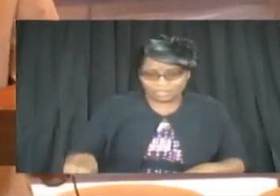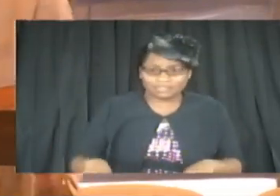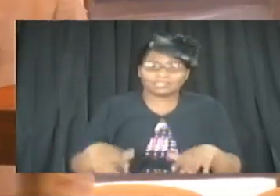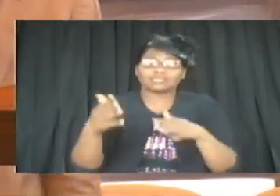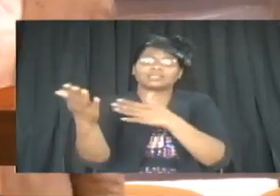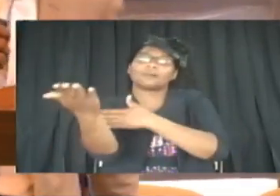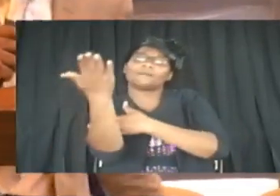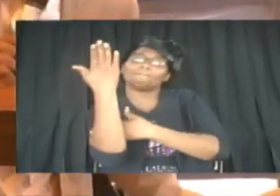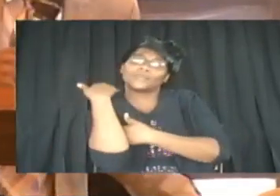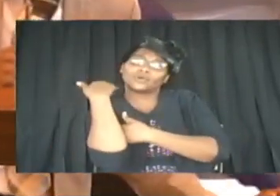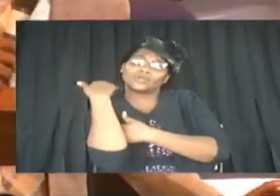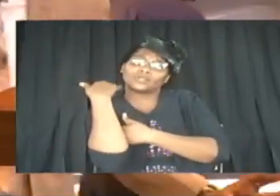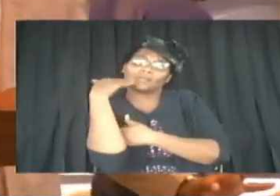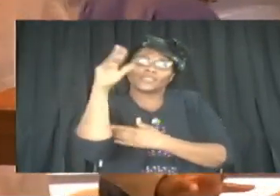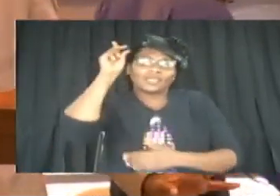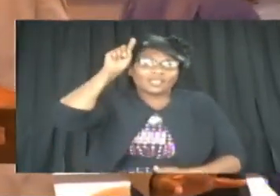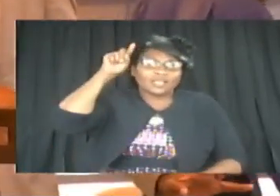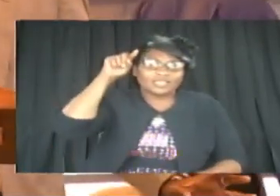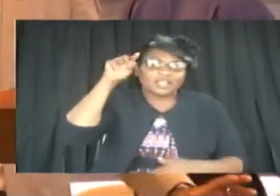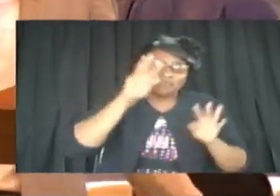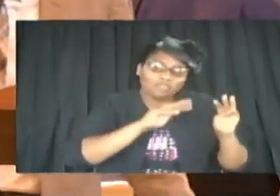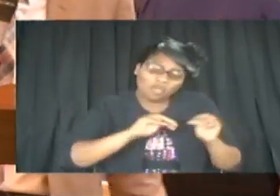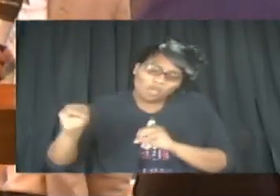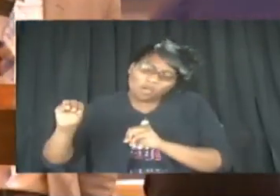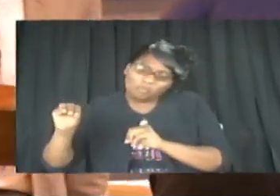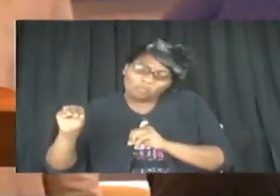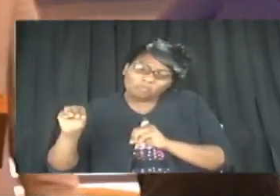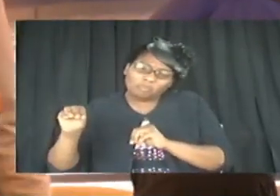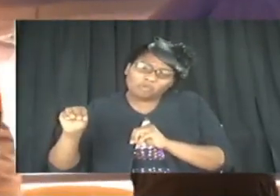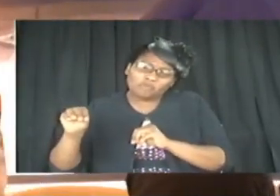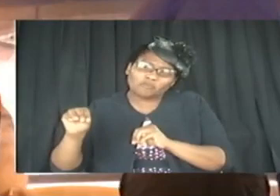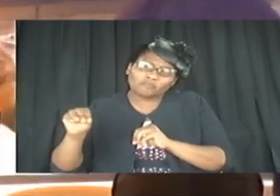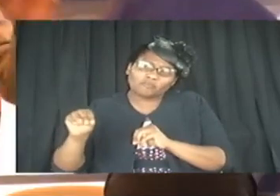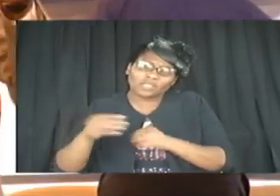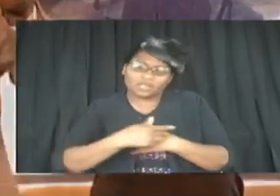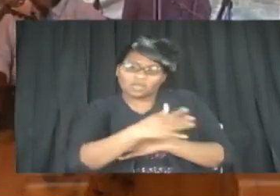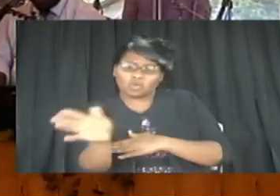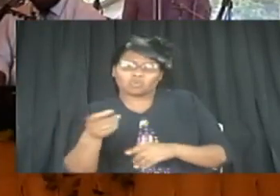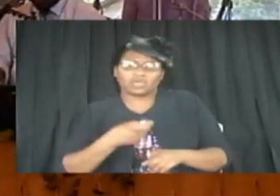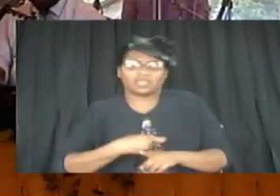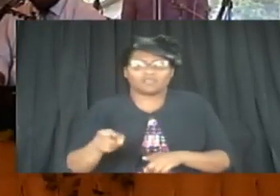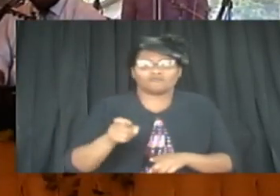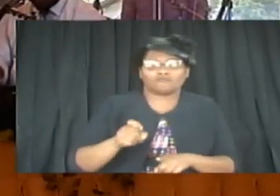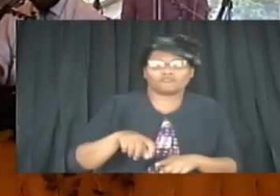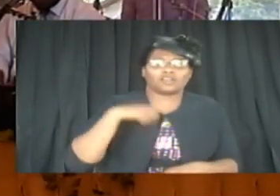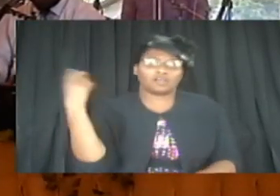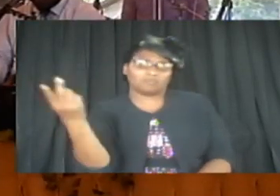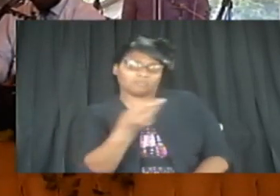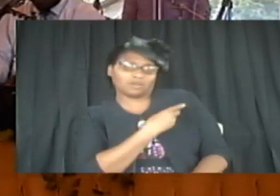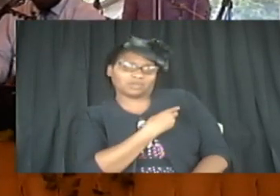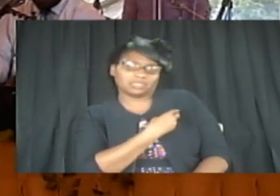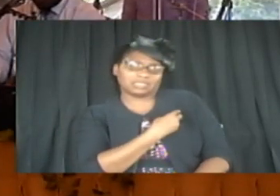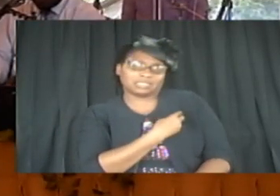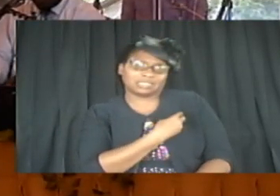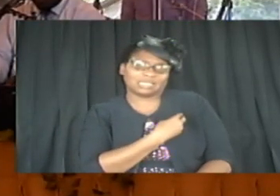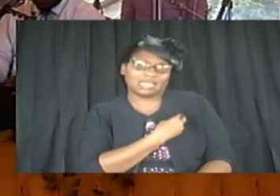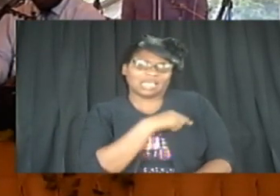I believe the devil is backing off this morning because somebody's beginning to realize that God's hand is in it.